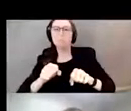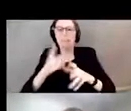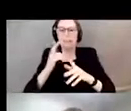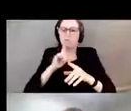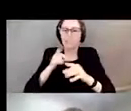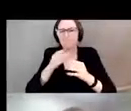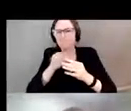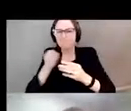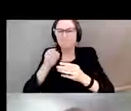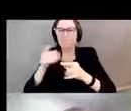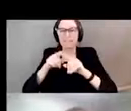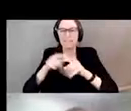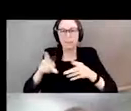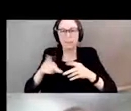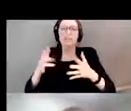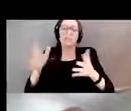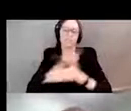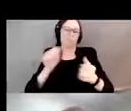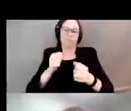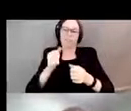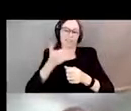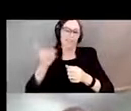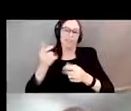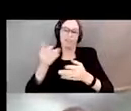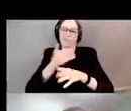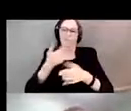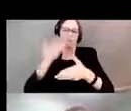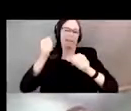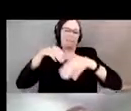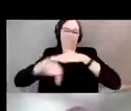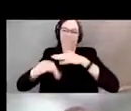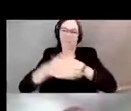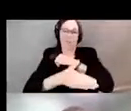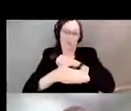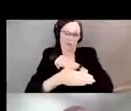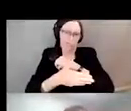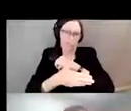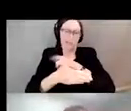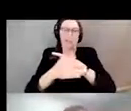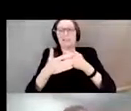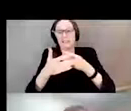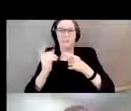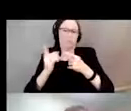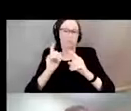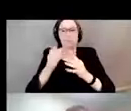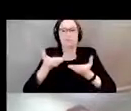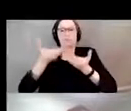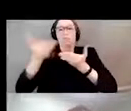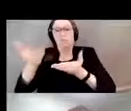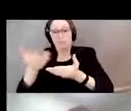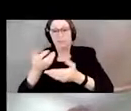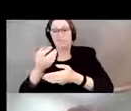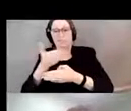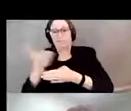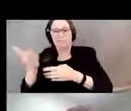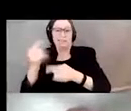and basically destroy supplies before it ever gets into the country to the locations that it needs to be. For